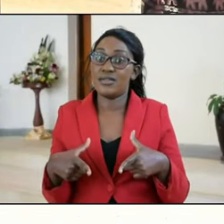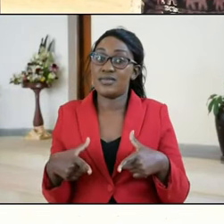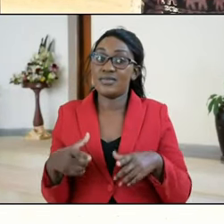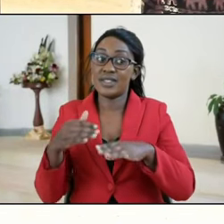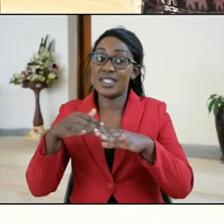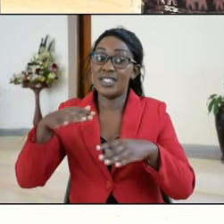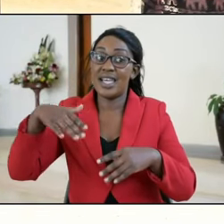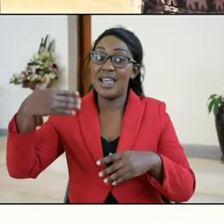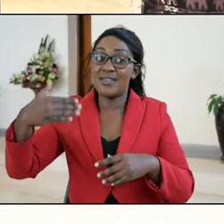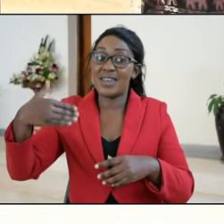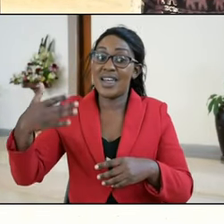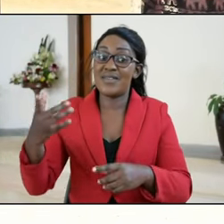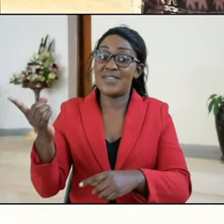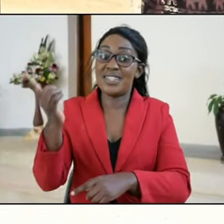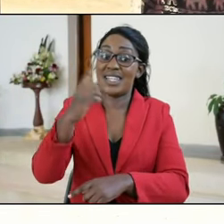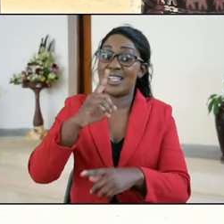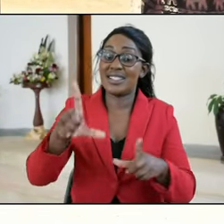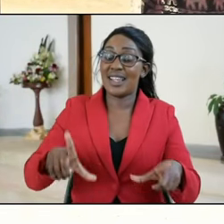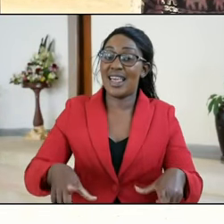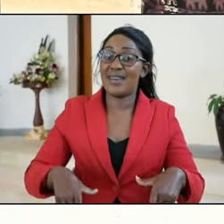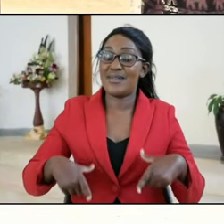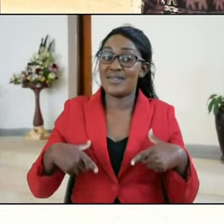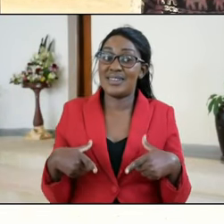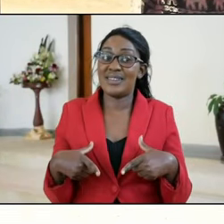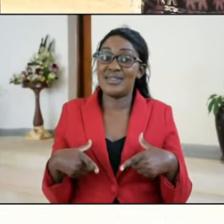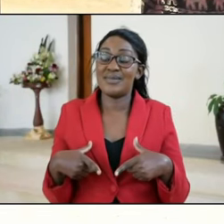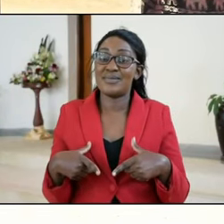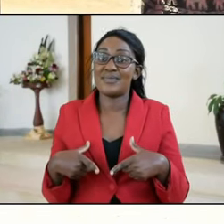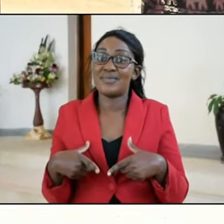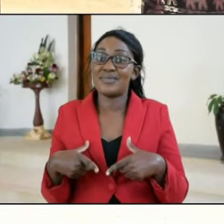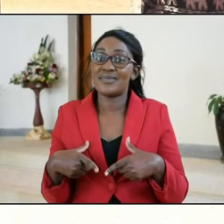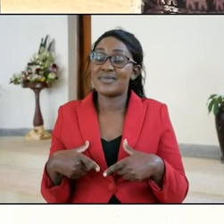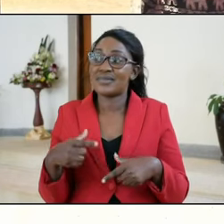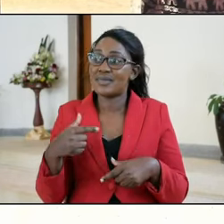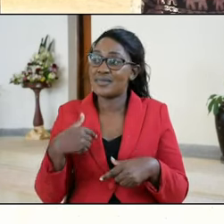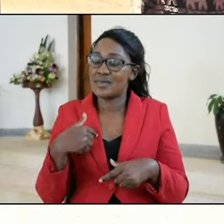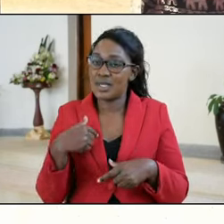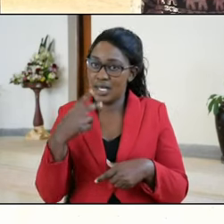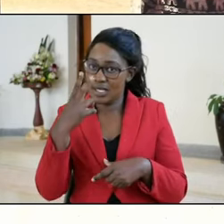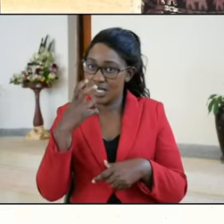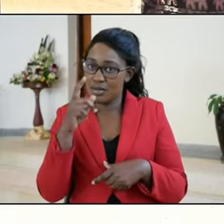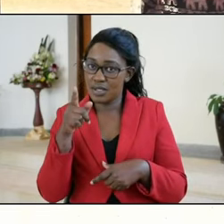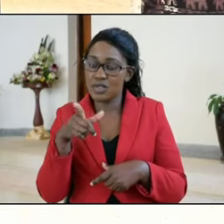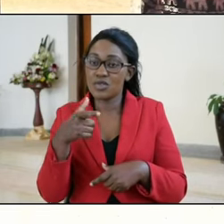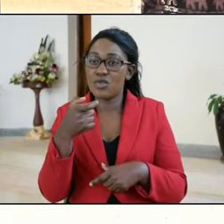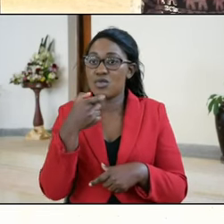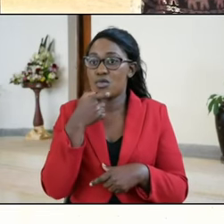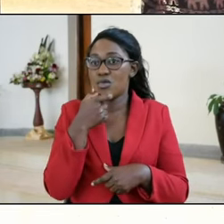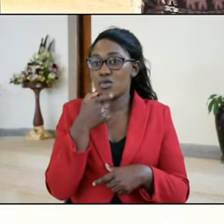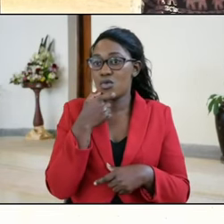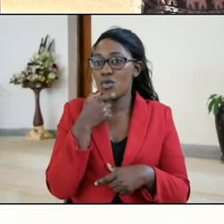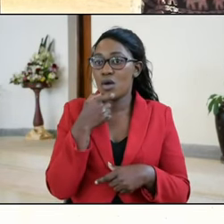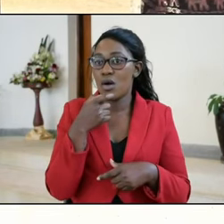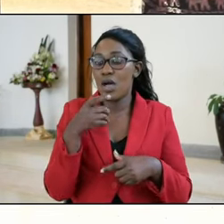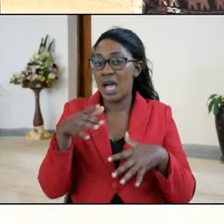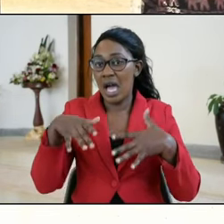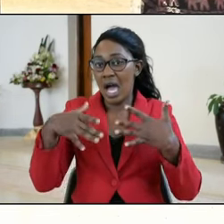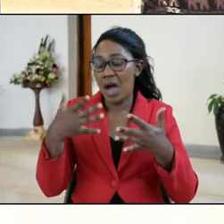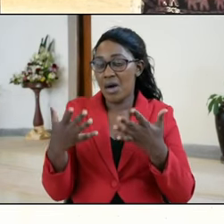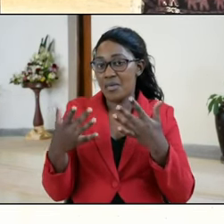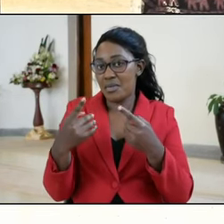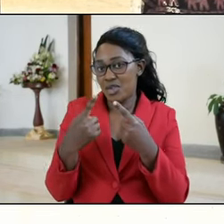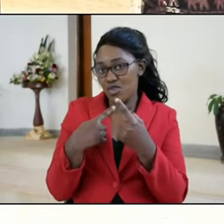lives. For example, I suspect you're a Luo by the way you speak,